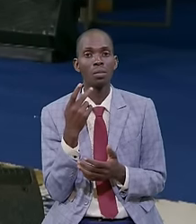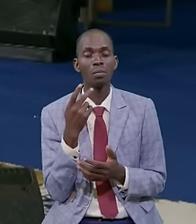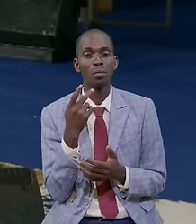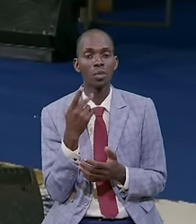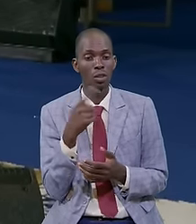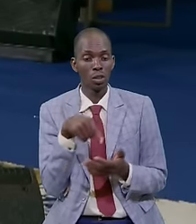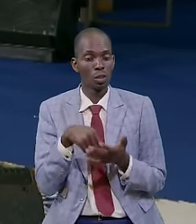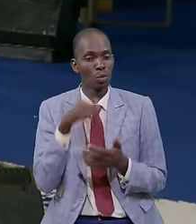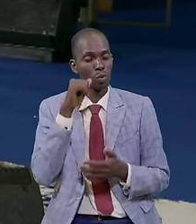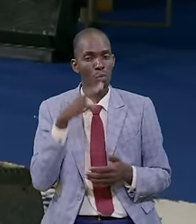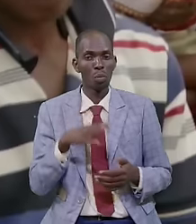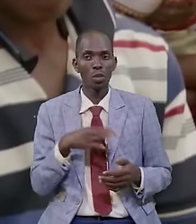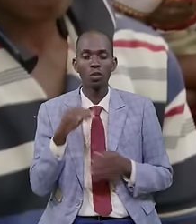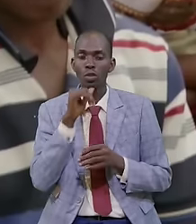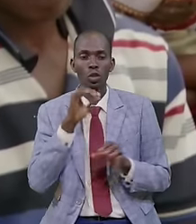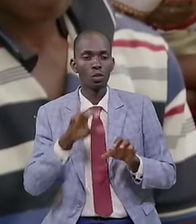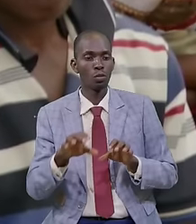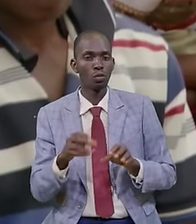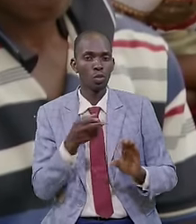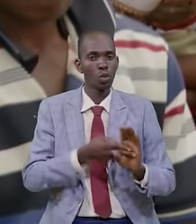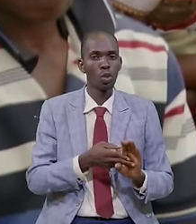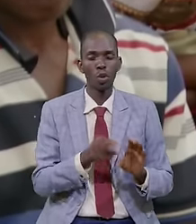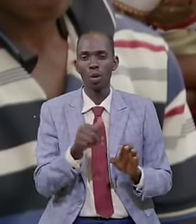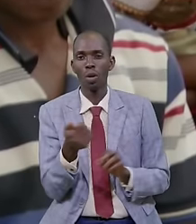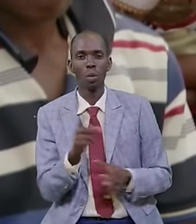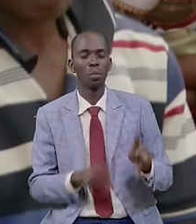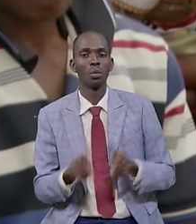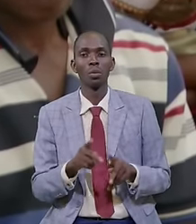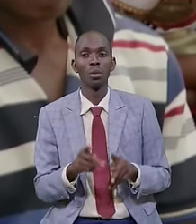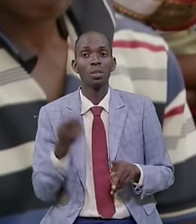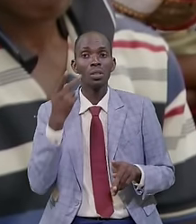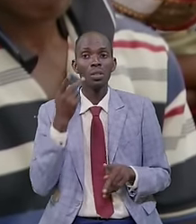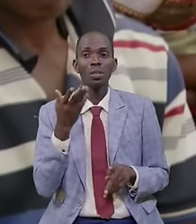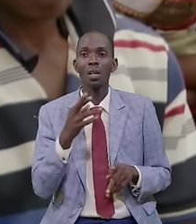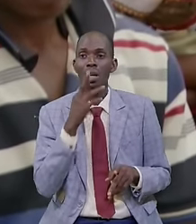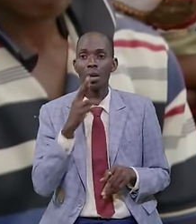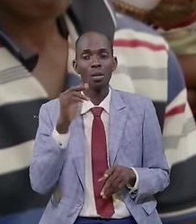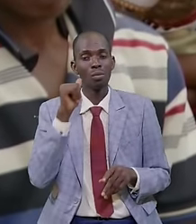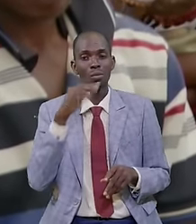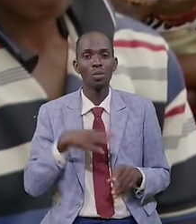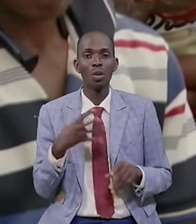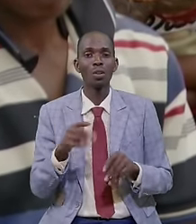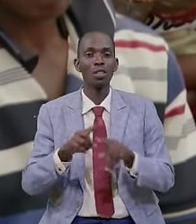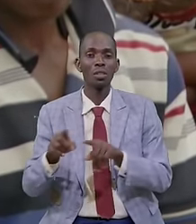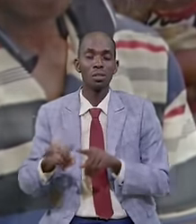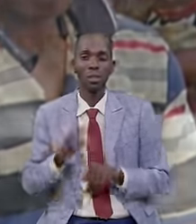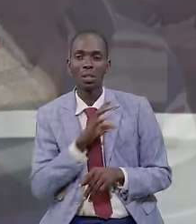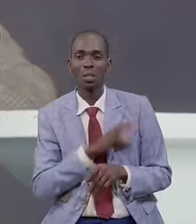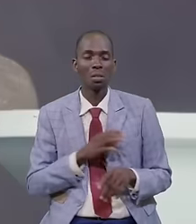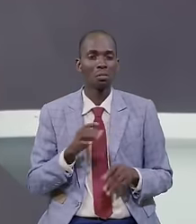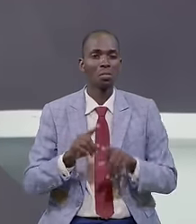many ladies around, and ladies of different colors and different characters and